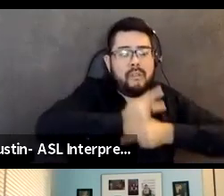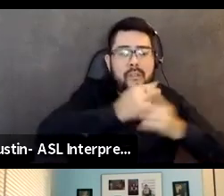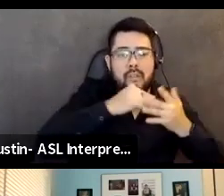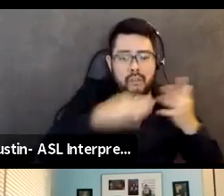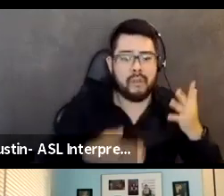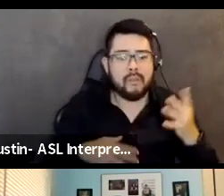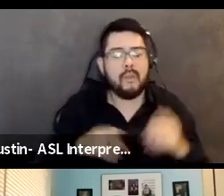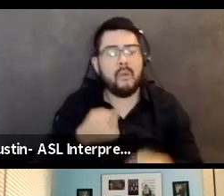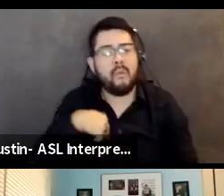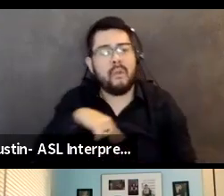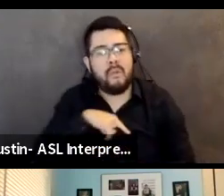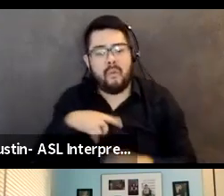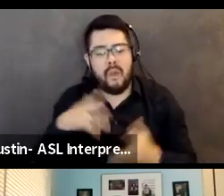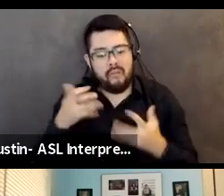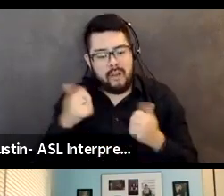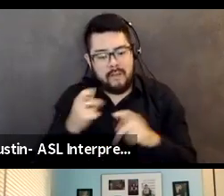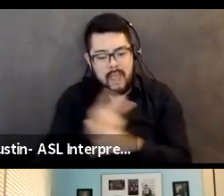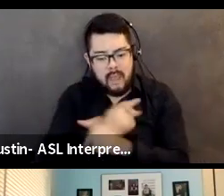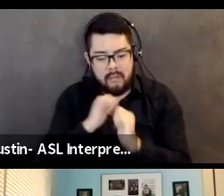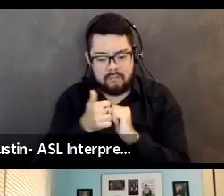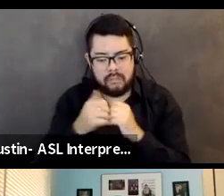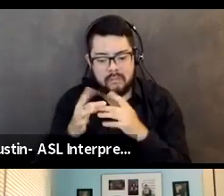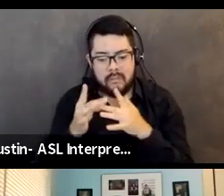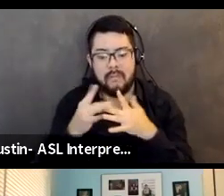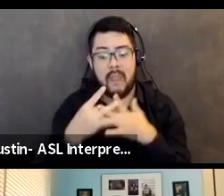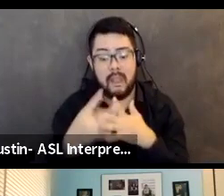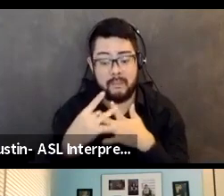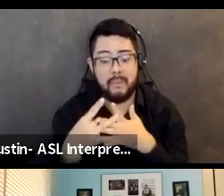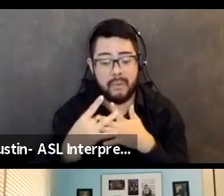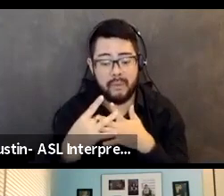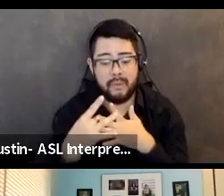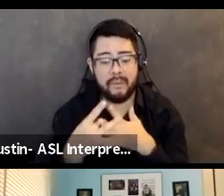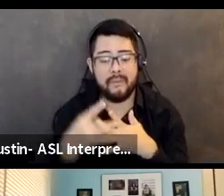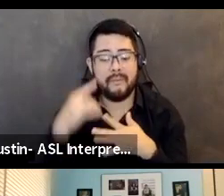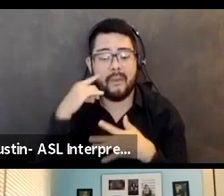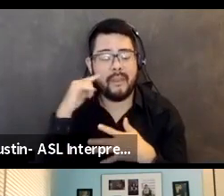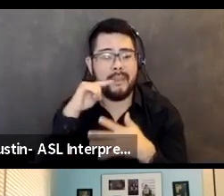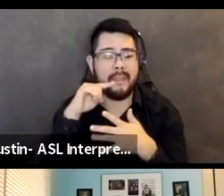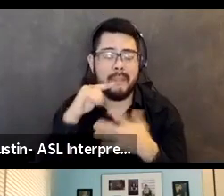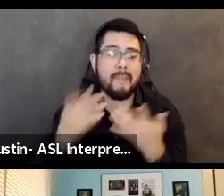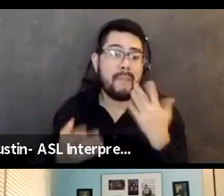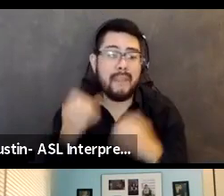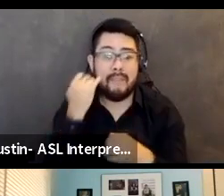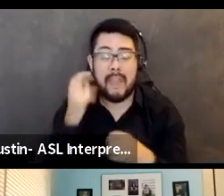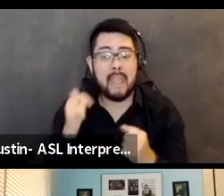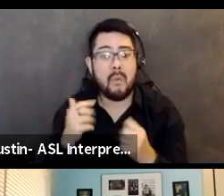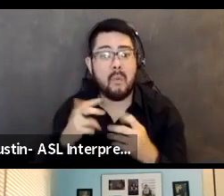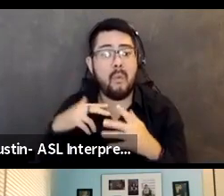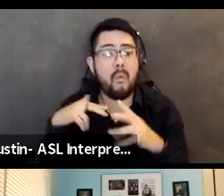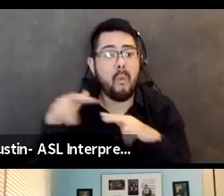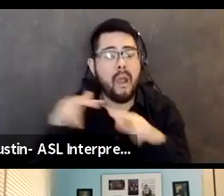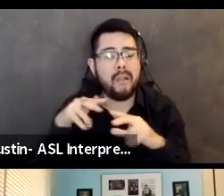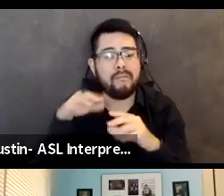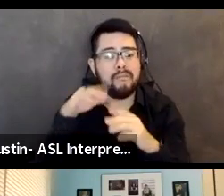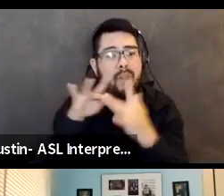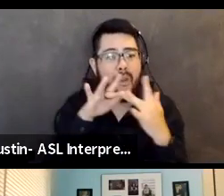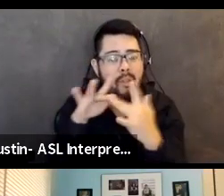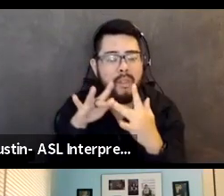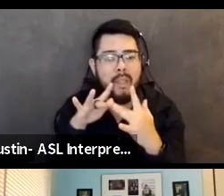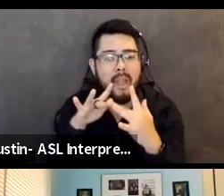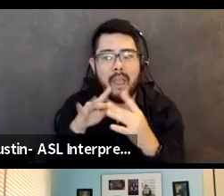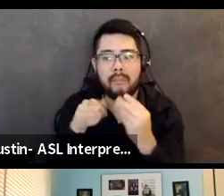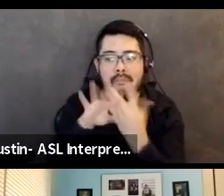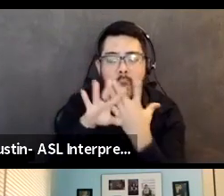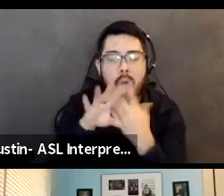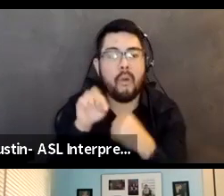flexible so parents can have that uh uh that option of maybe walking here or taking a walk outside if they have and